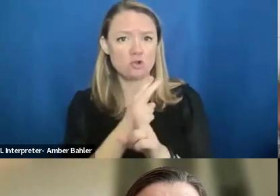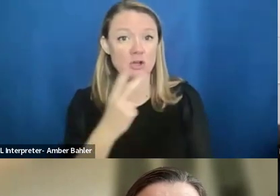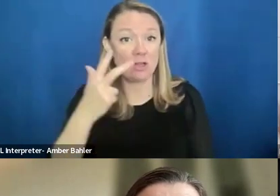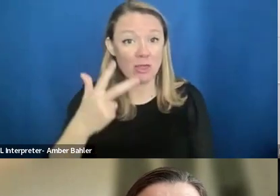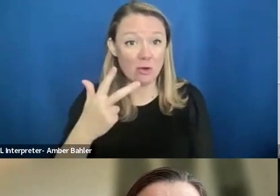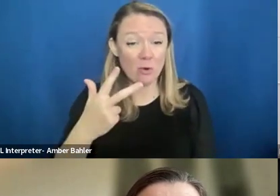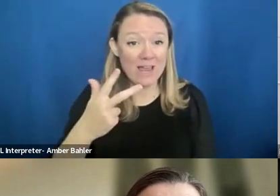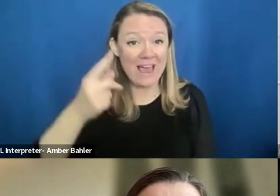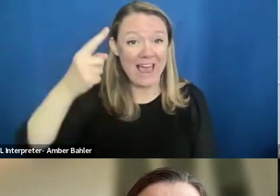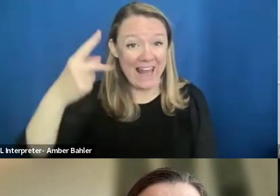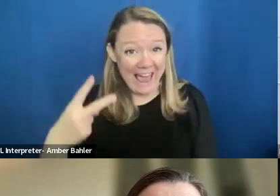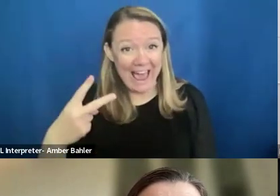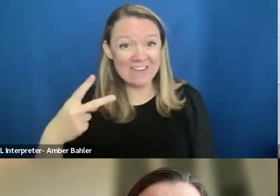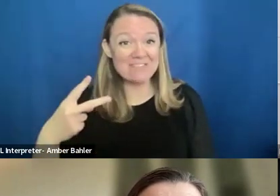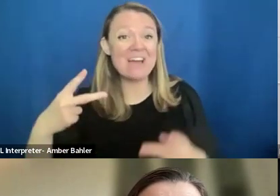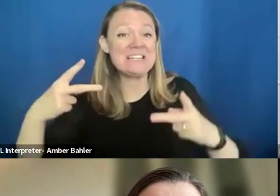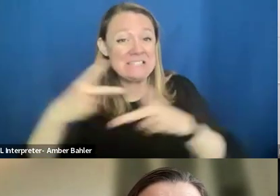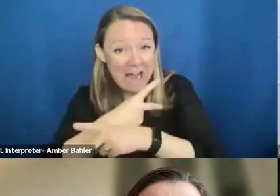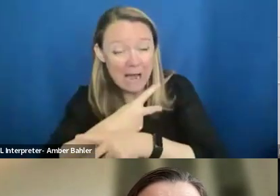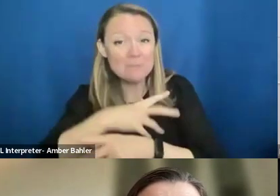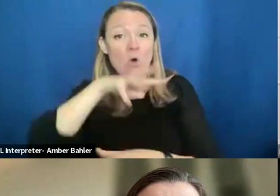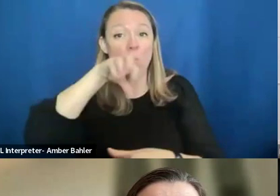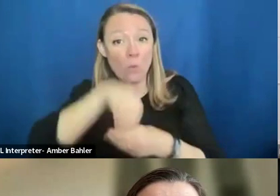3.5 times in that distance of walking